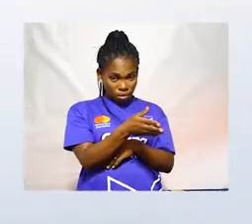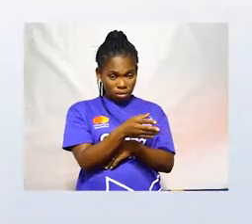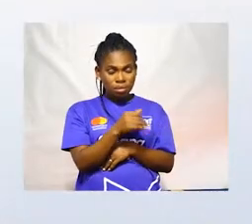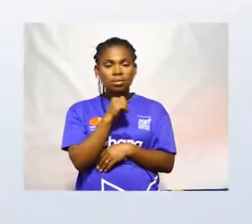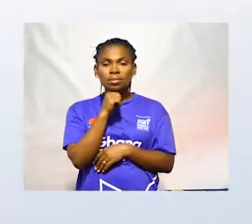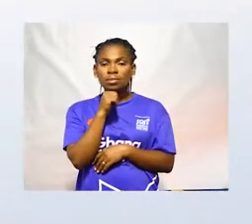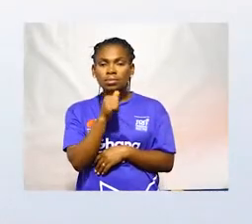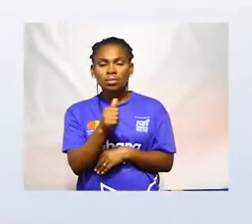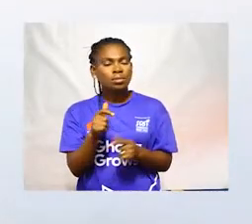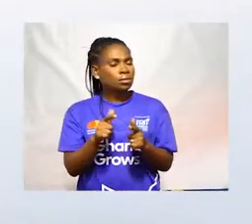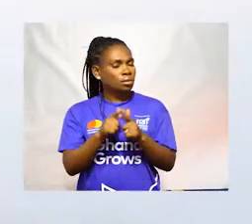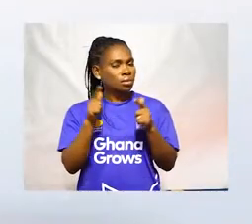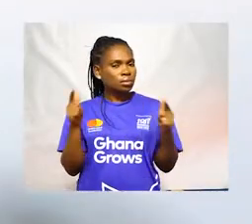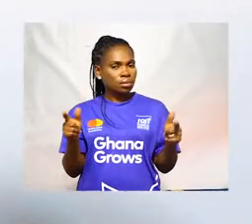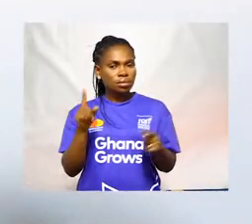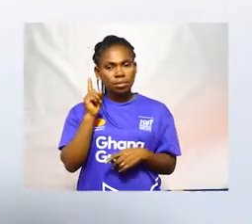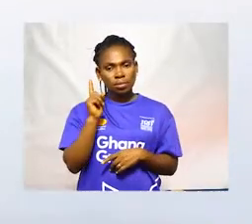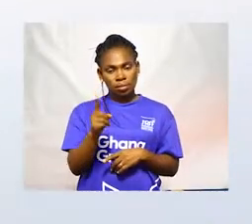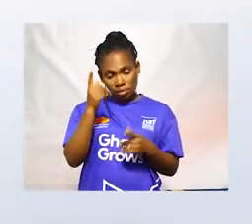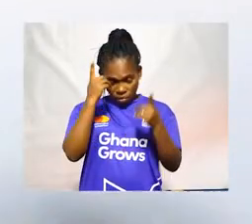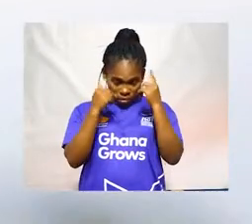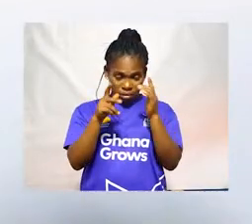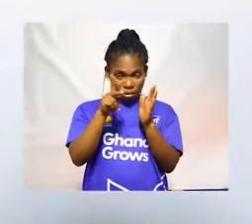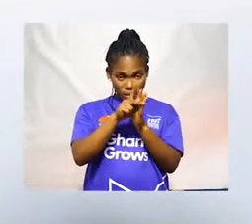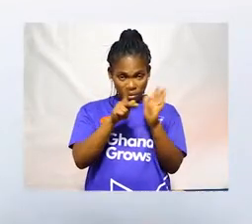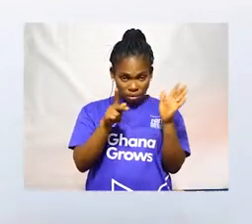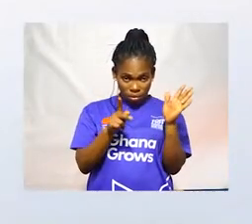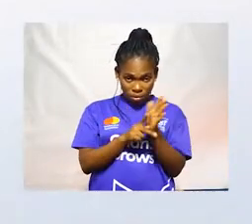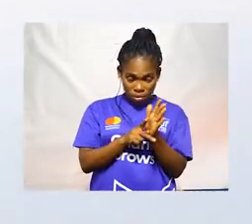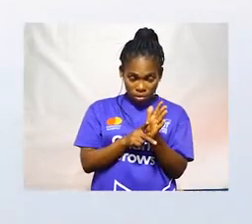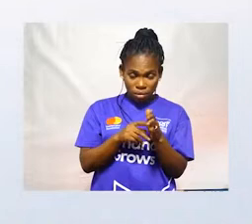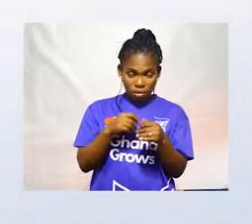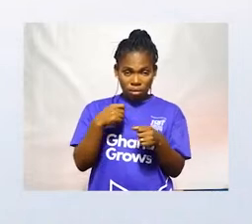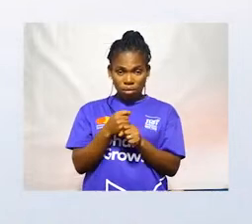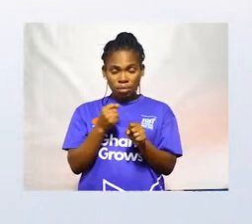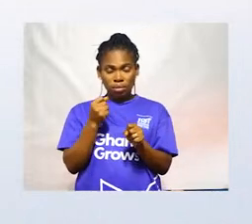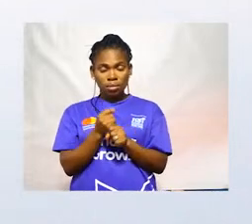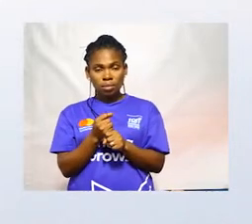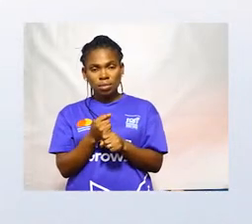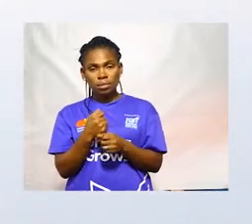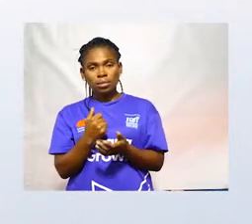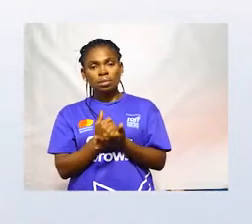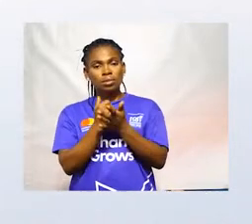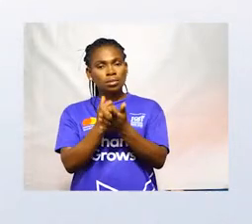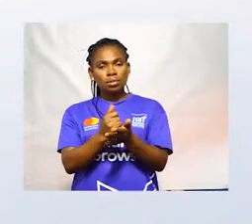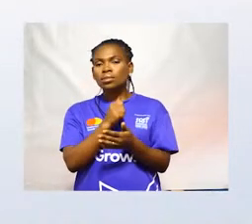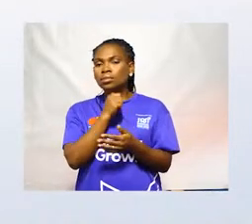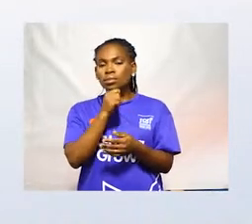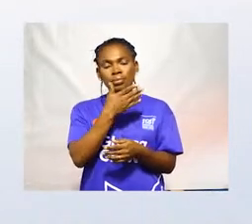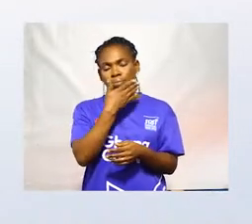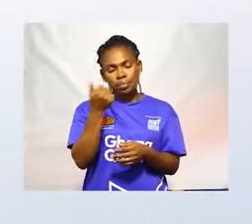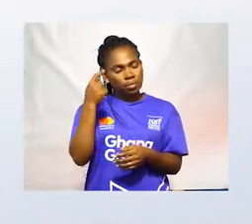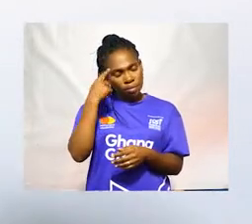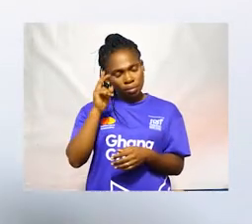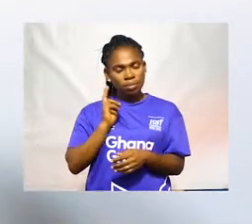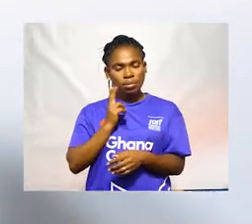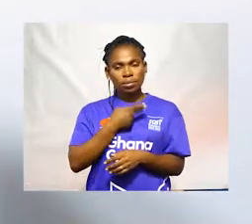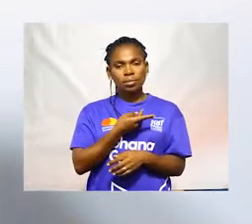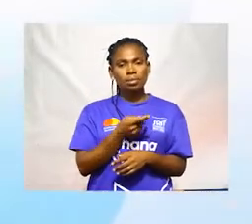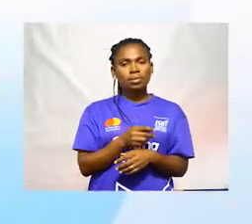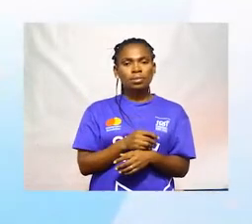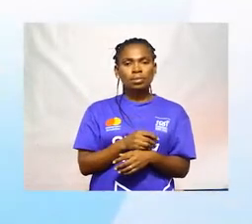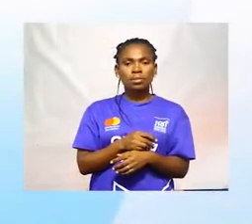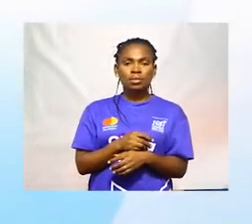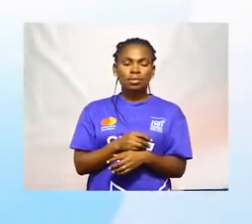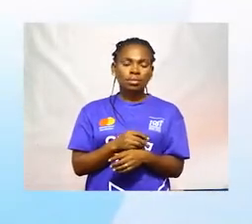it's not a great one, because the policy to drive it is not the best for us. It's not the best for us. So,